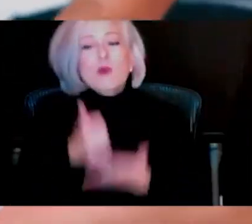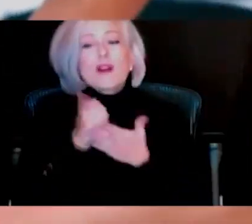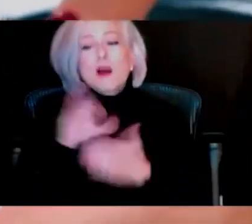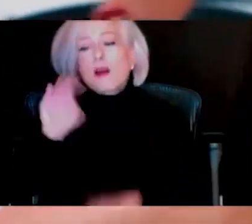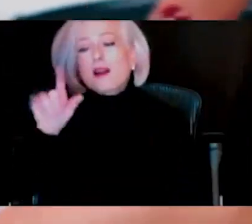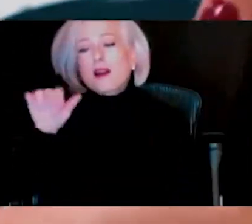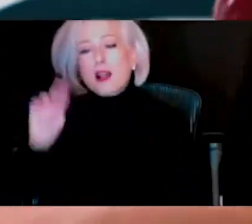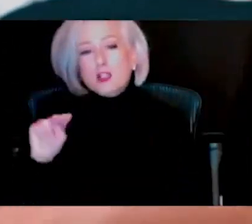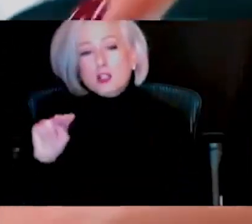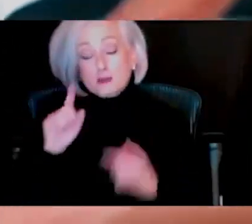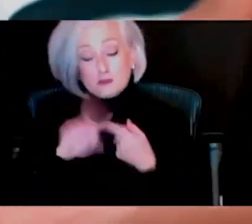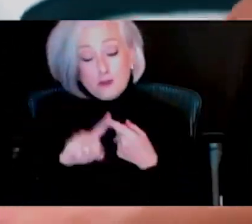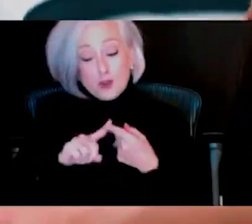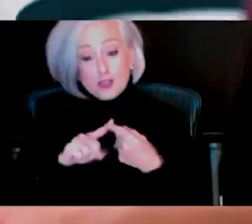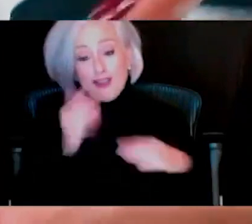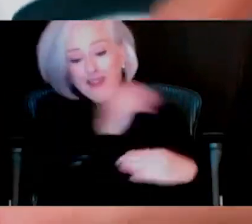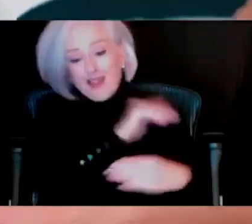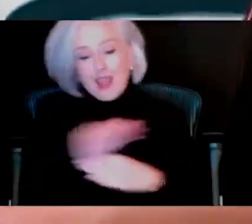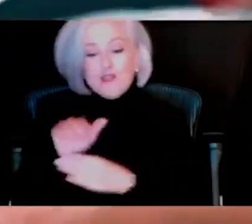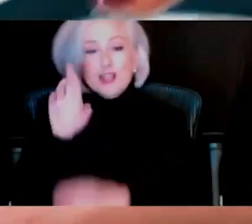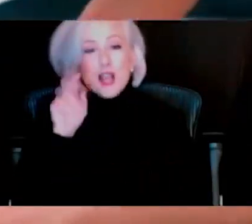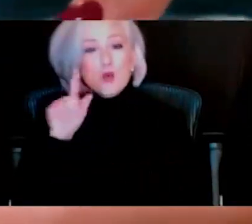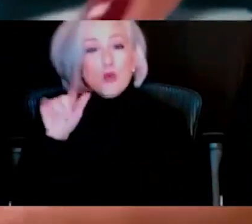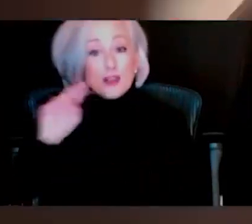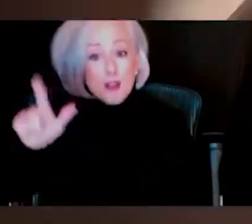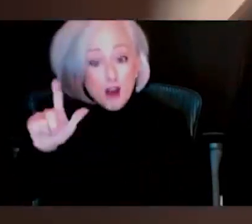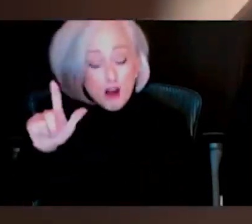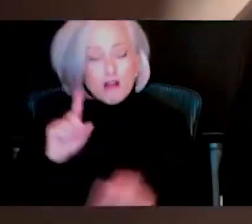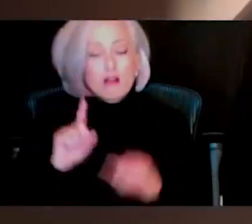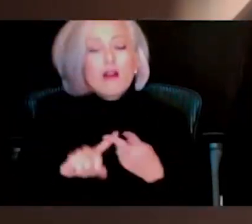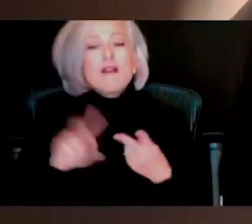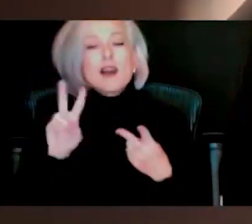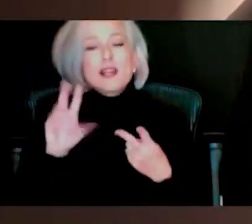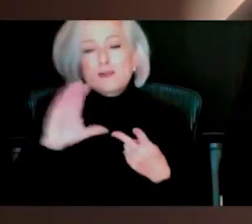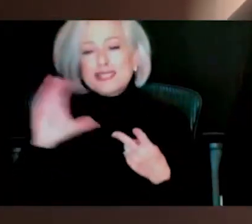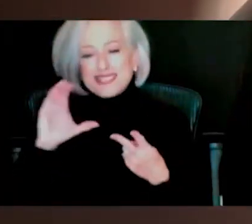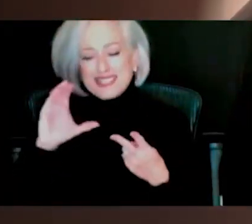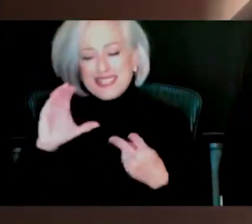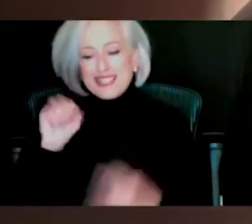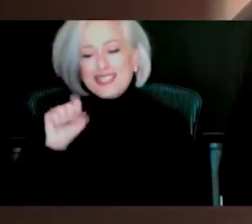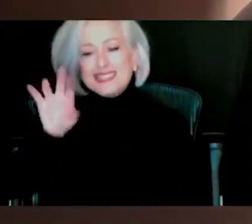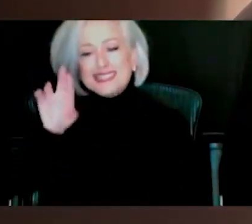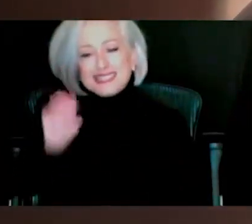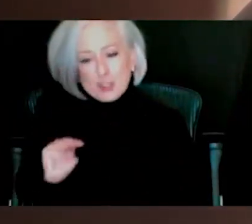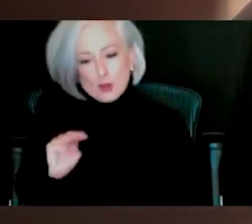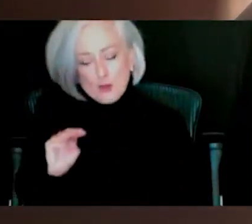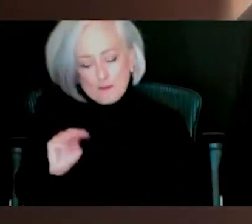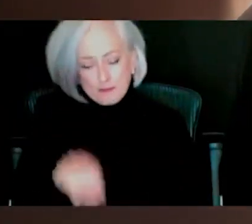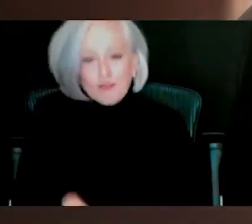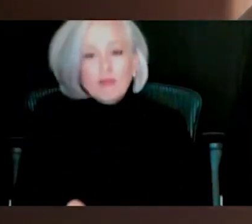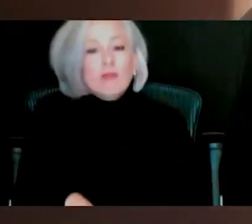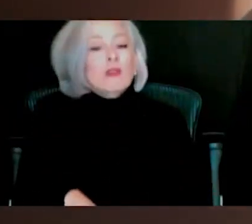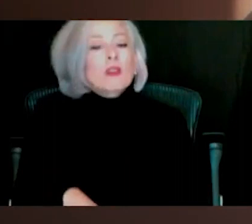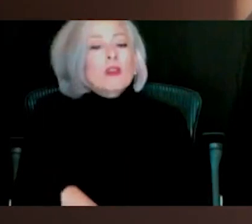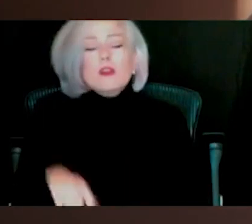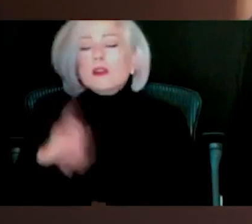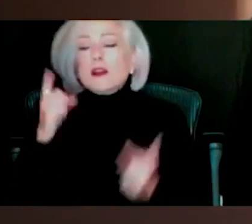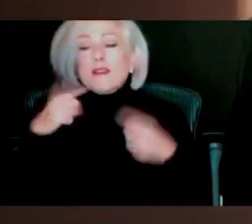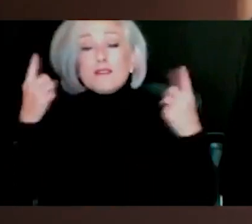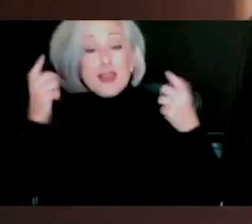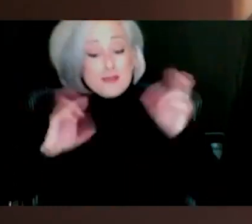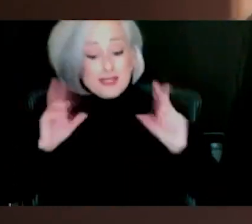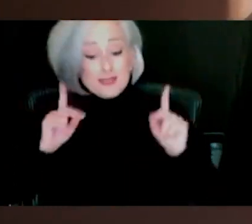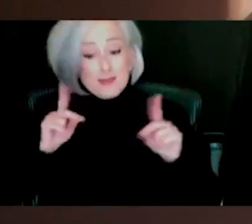nightly retinol and a vitamin C serum. But for as powerful of an influence as celebrities have over so many people, we were